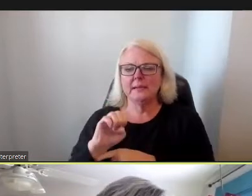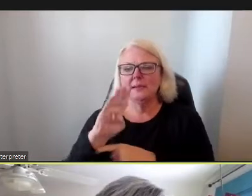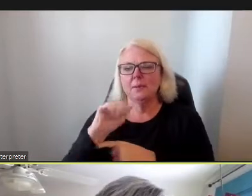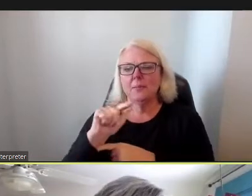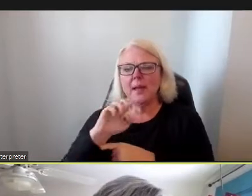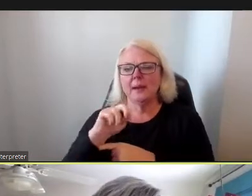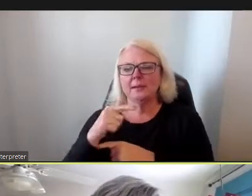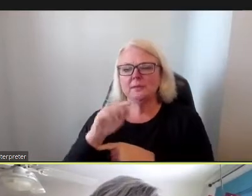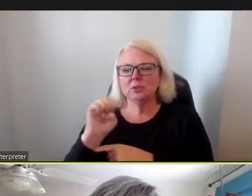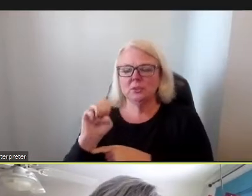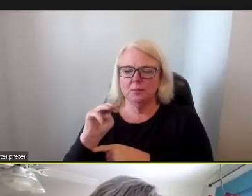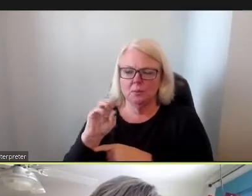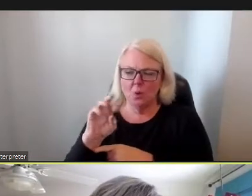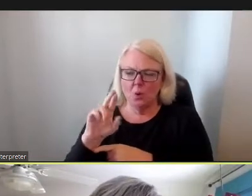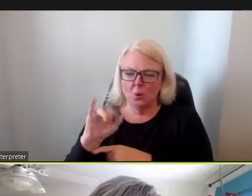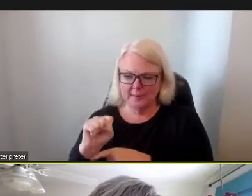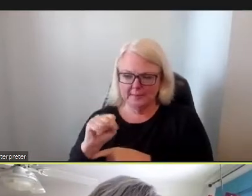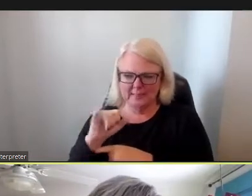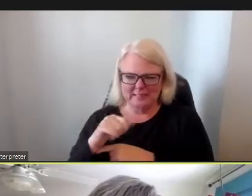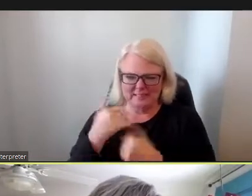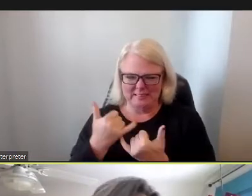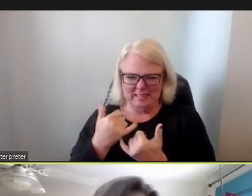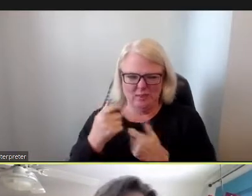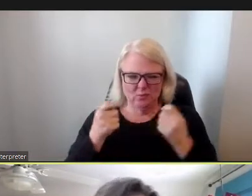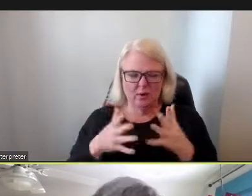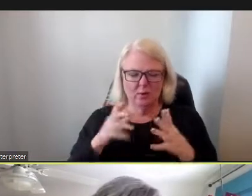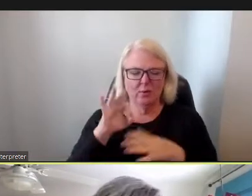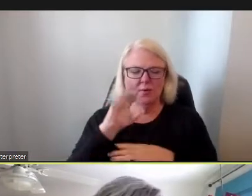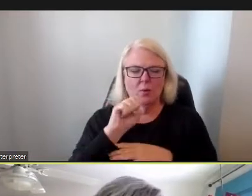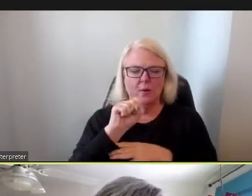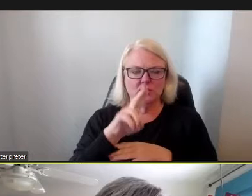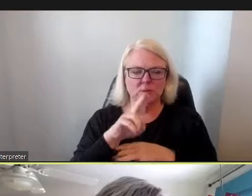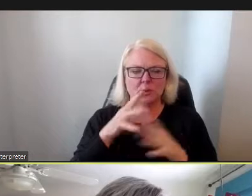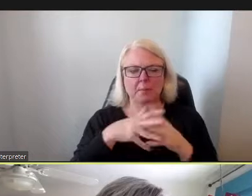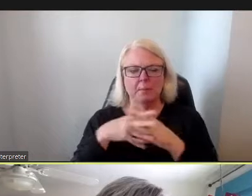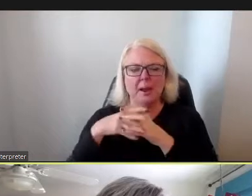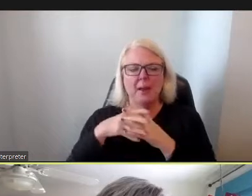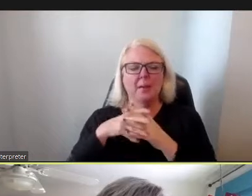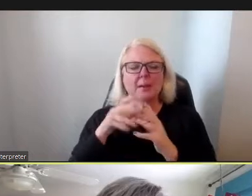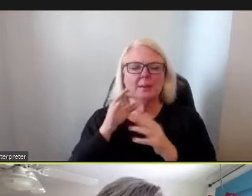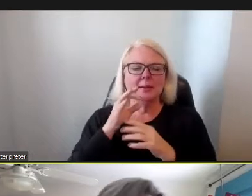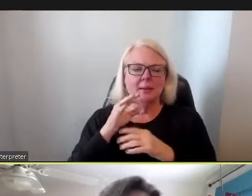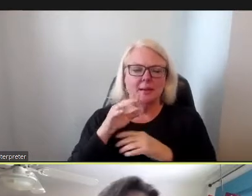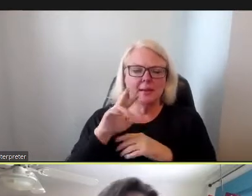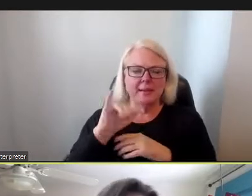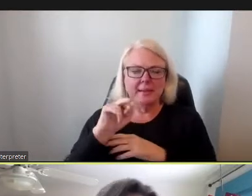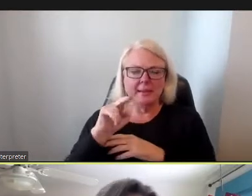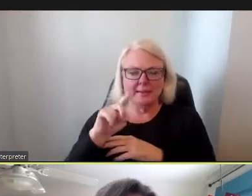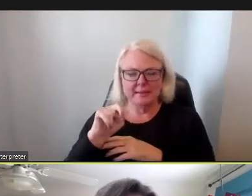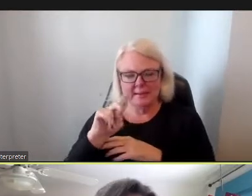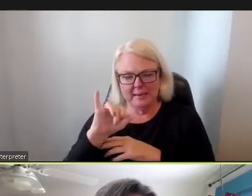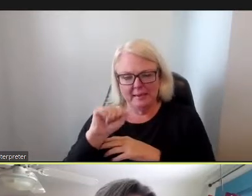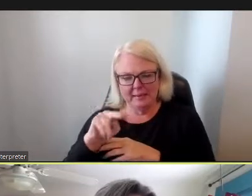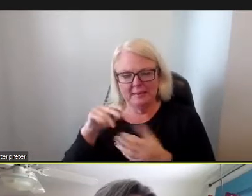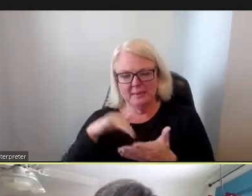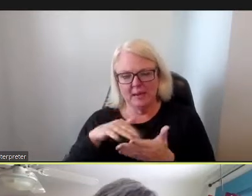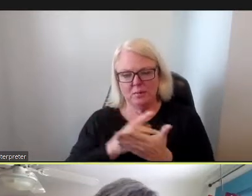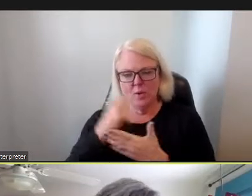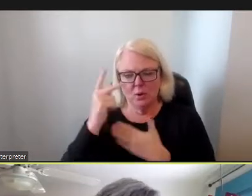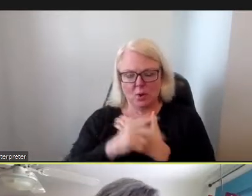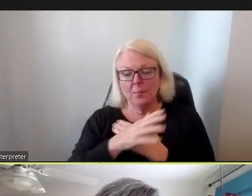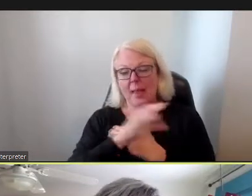Morris, who is currently director of Ohio State's American Indian Studies Program, and Dr. Melissa Beard